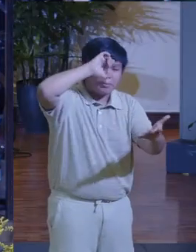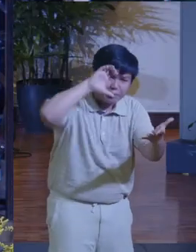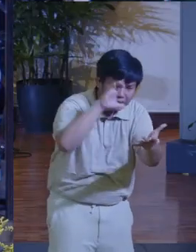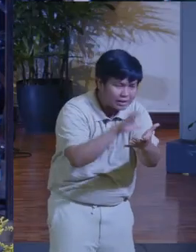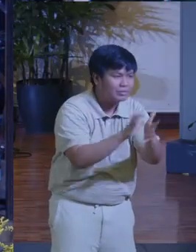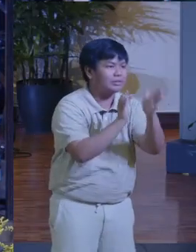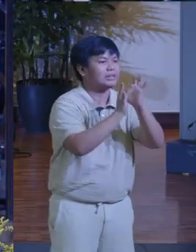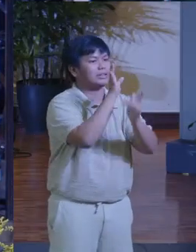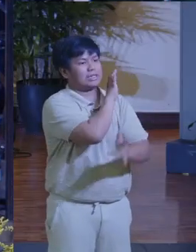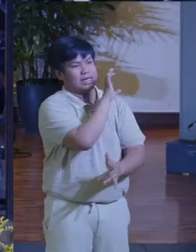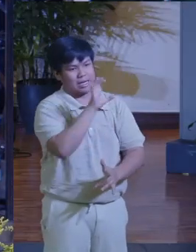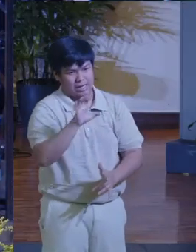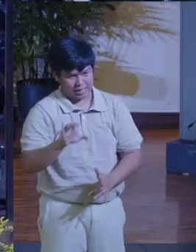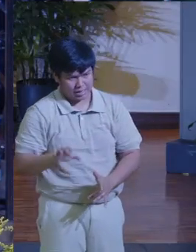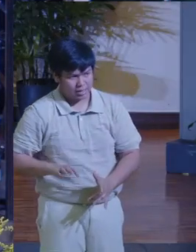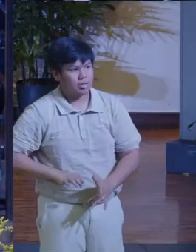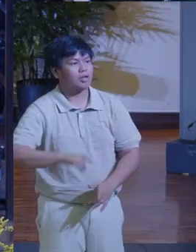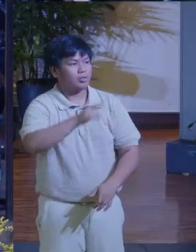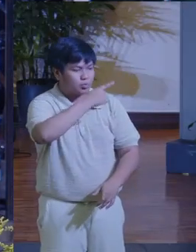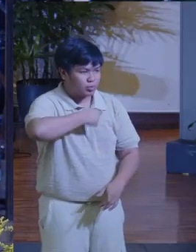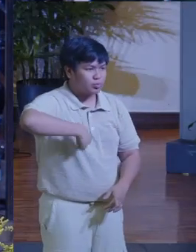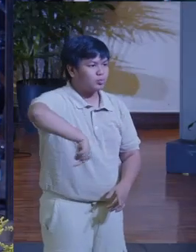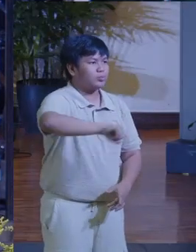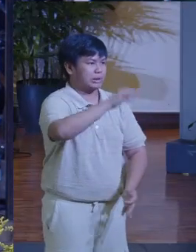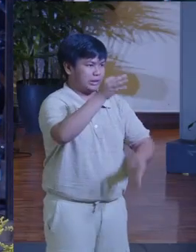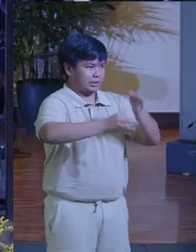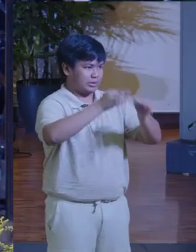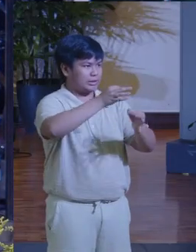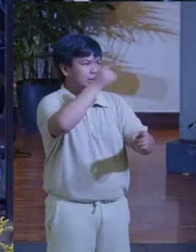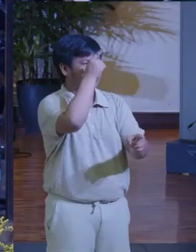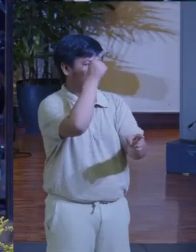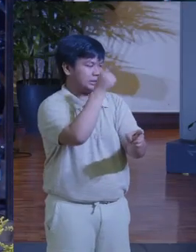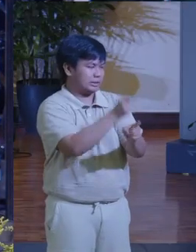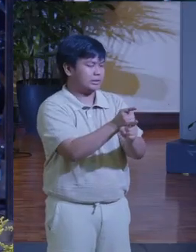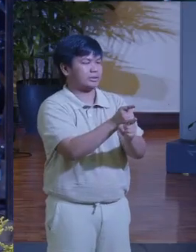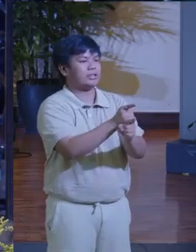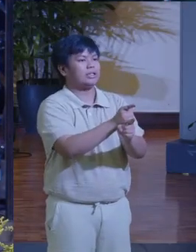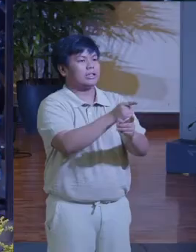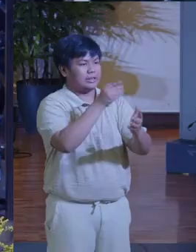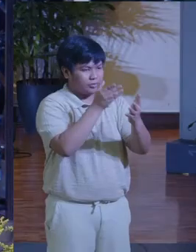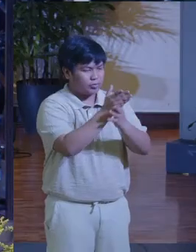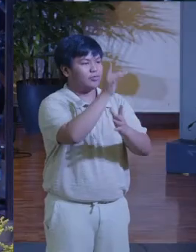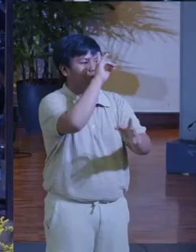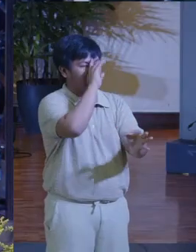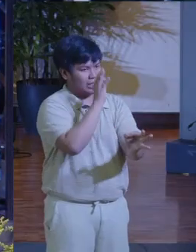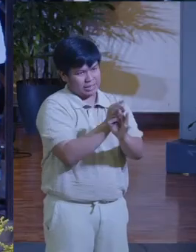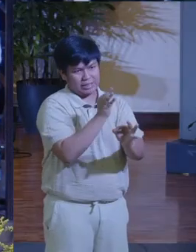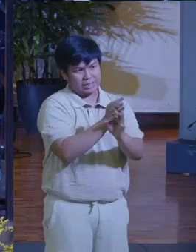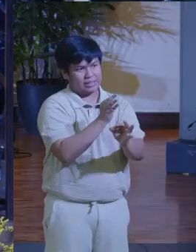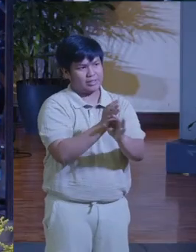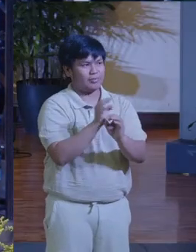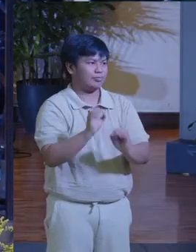in Christ Jesus in order to be justified by faith in Christ.